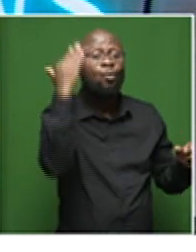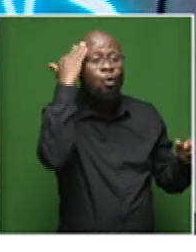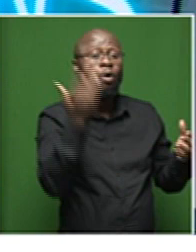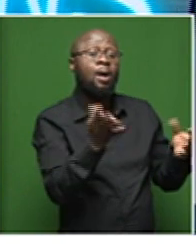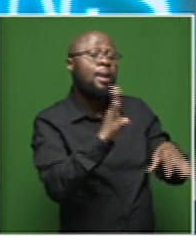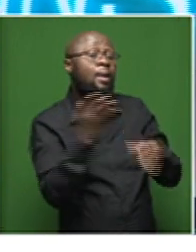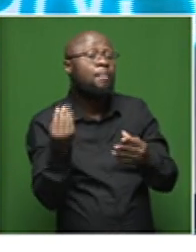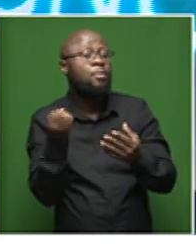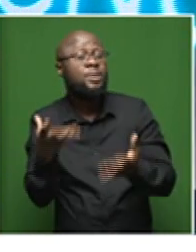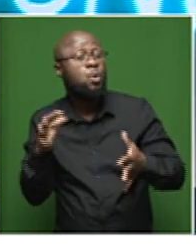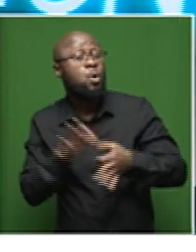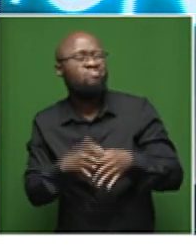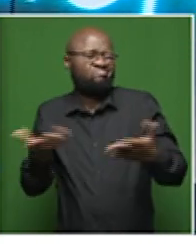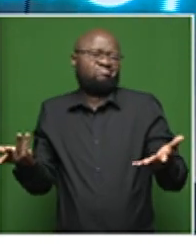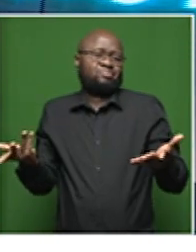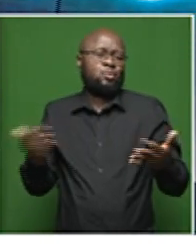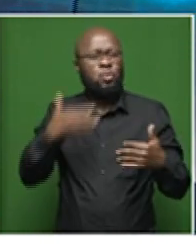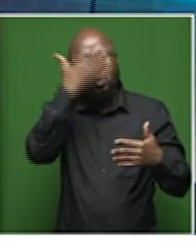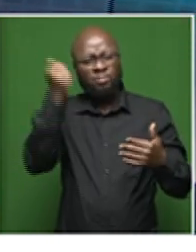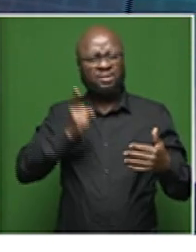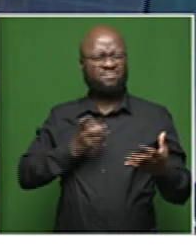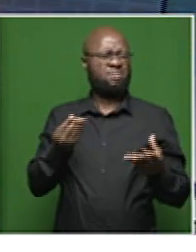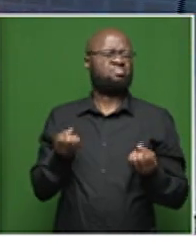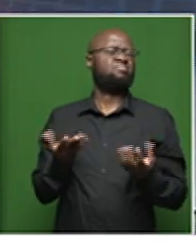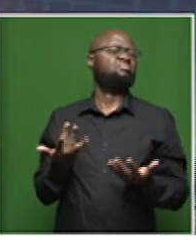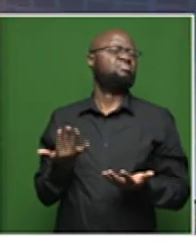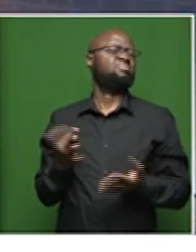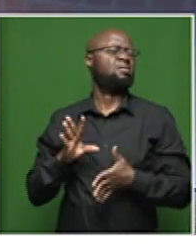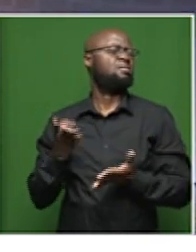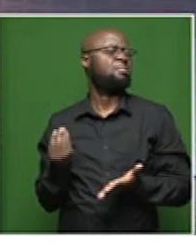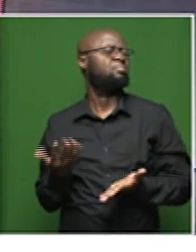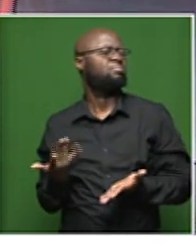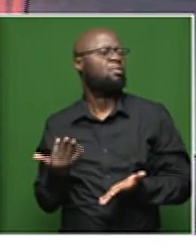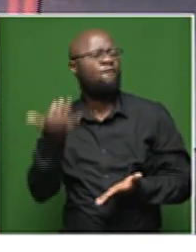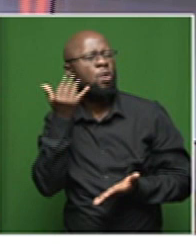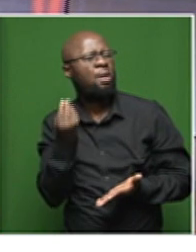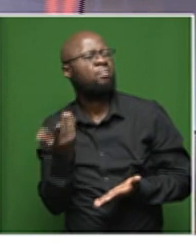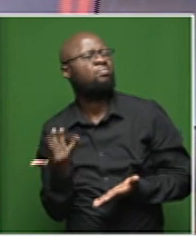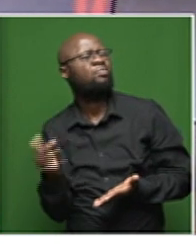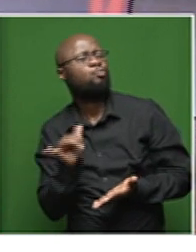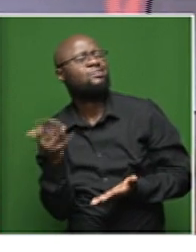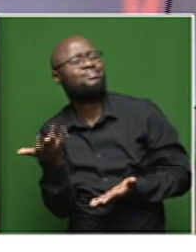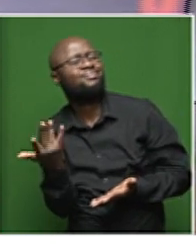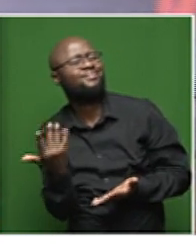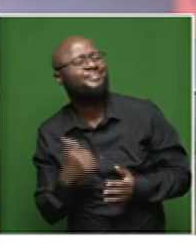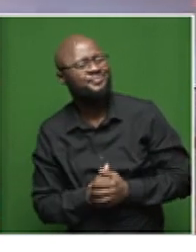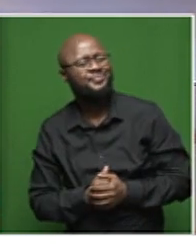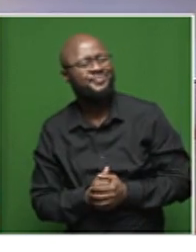at home or the woman at home sitting, wondering what numbers exactly you're talking, is this a cell phone number? What numbers specifically are you looking for them to know?